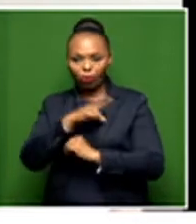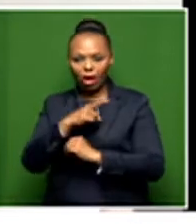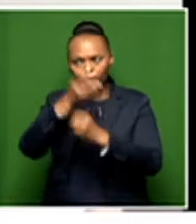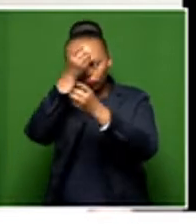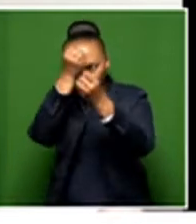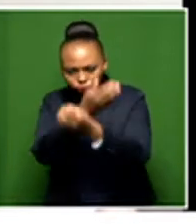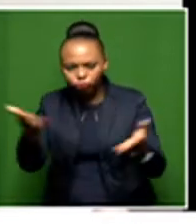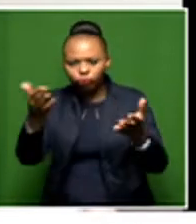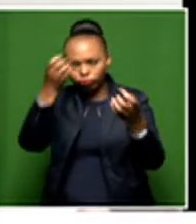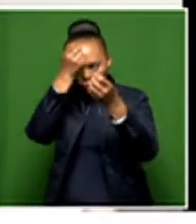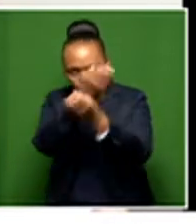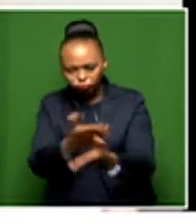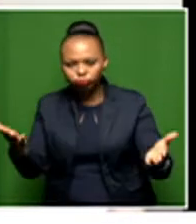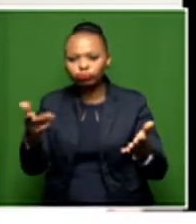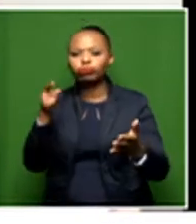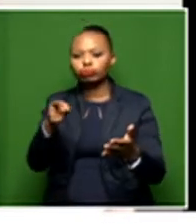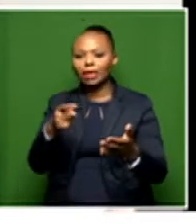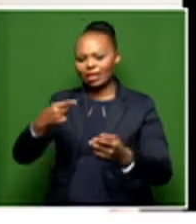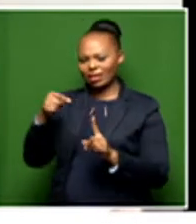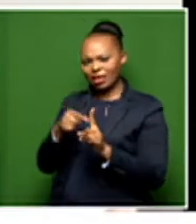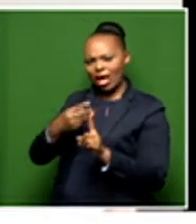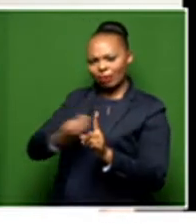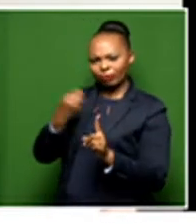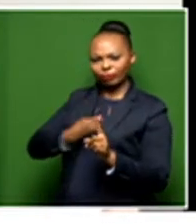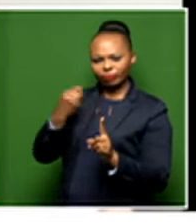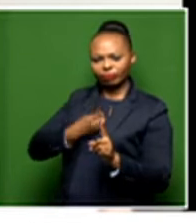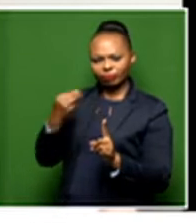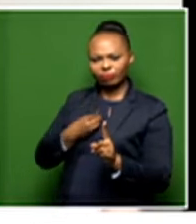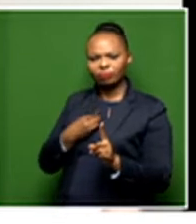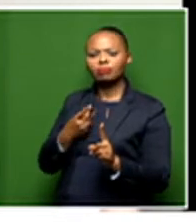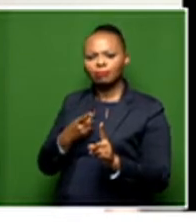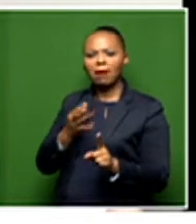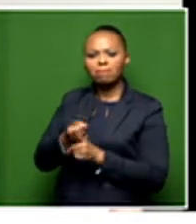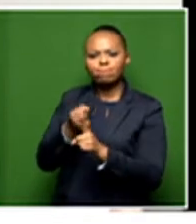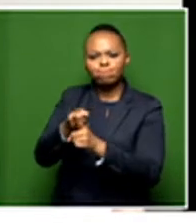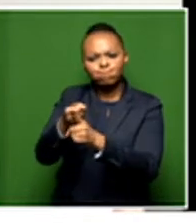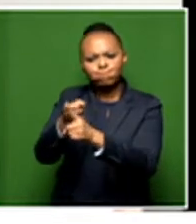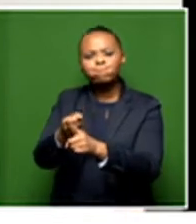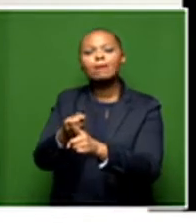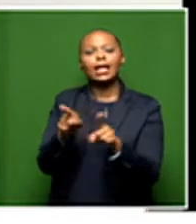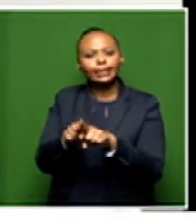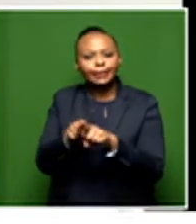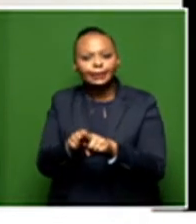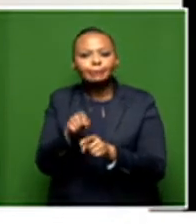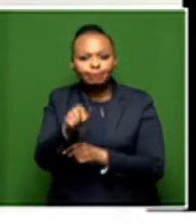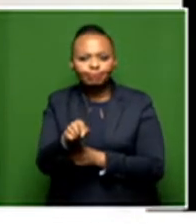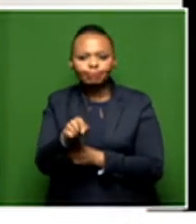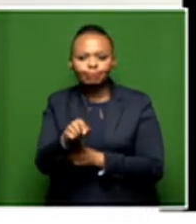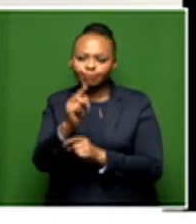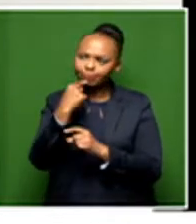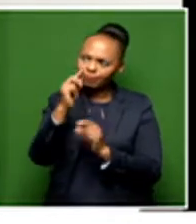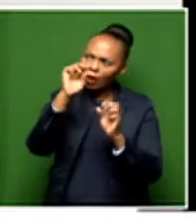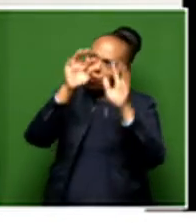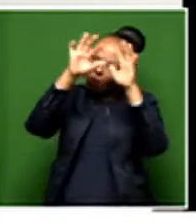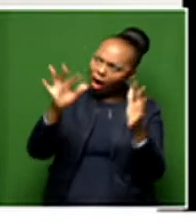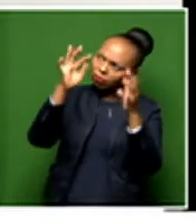such an icon, this teenage climate activist, that she really has brought the attention to the world of